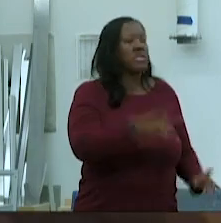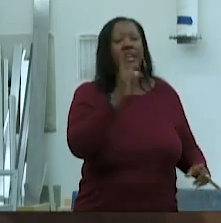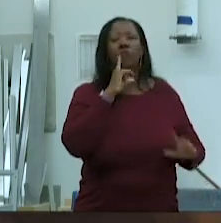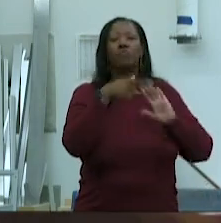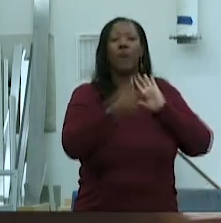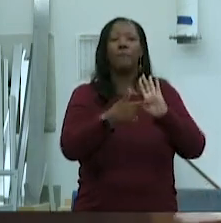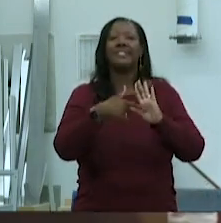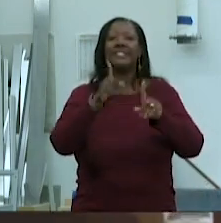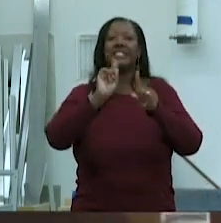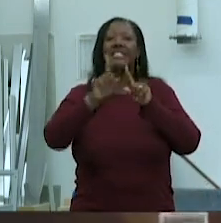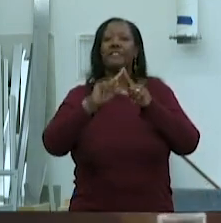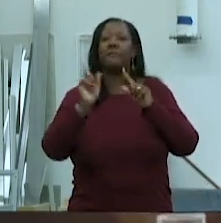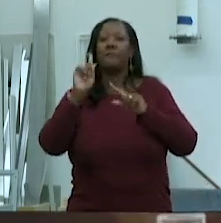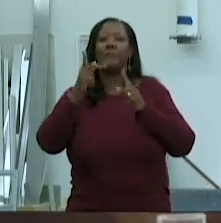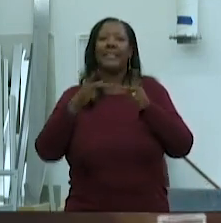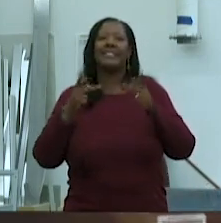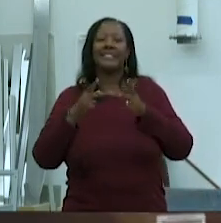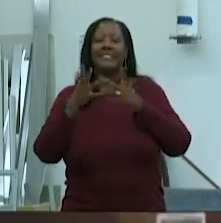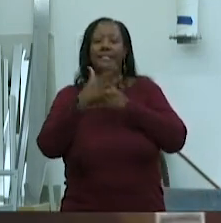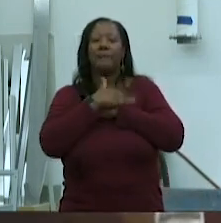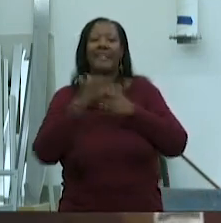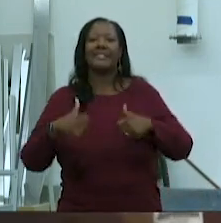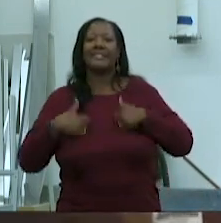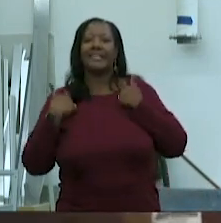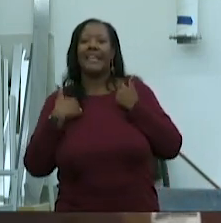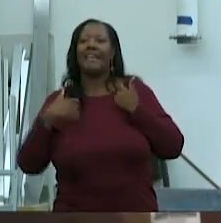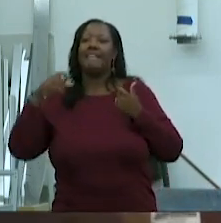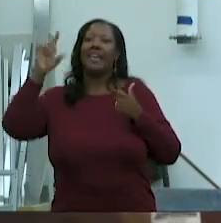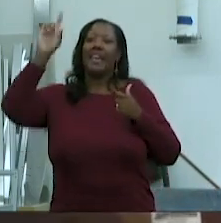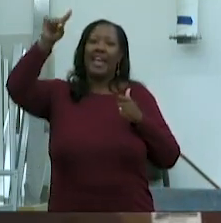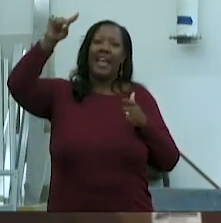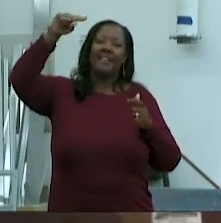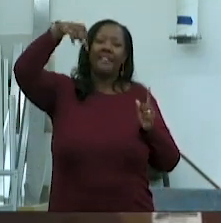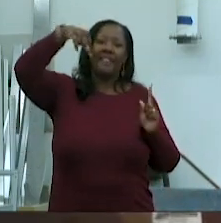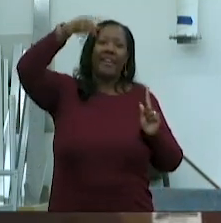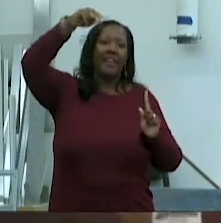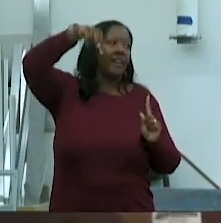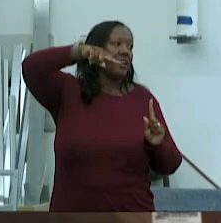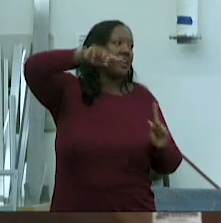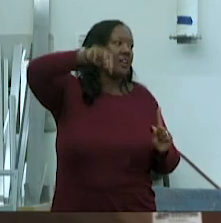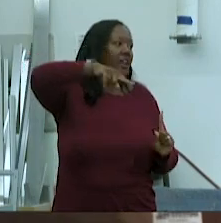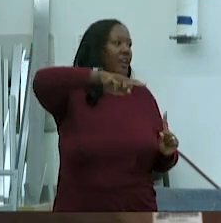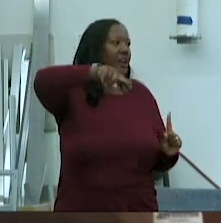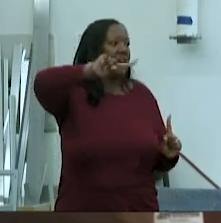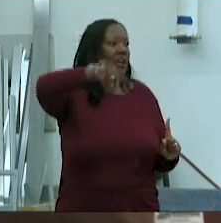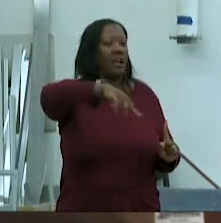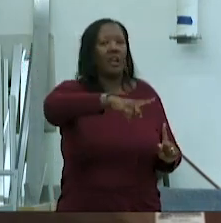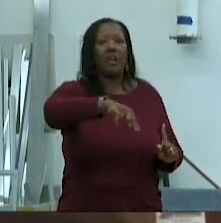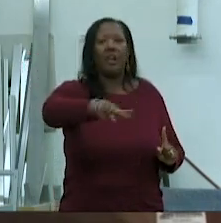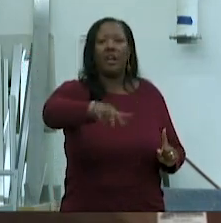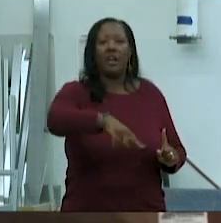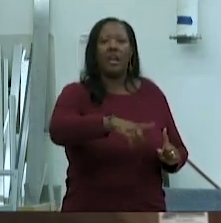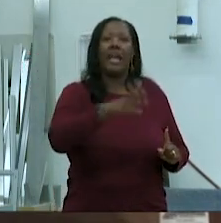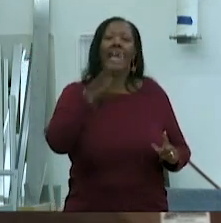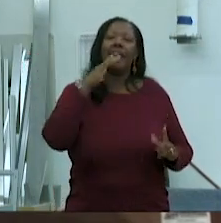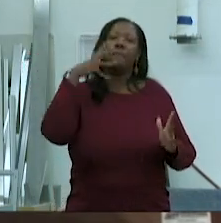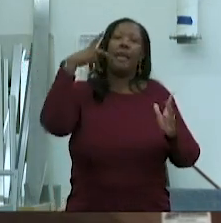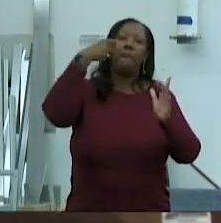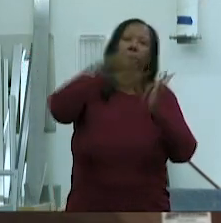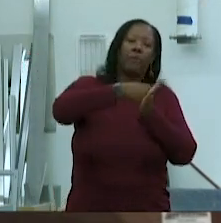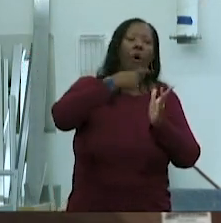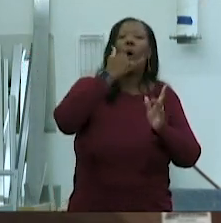you spin it around, you kind of guide the panda through the maze. And Oh. you hit farmland or